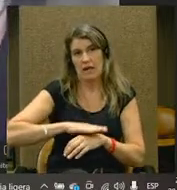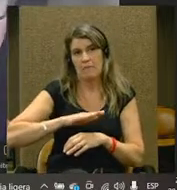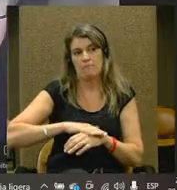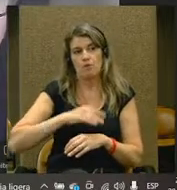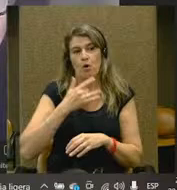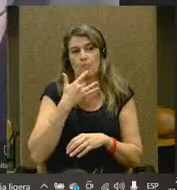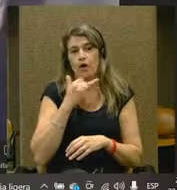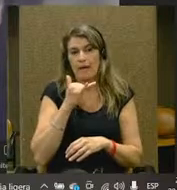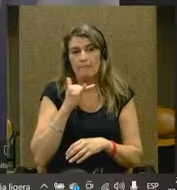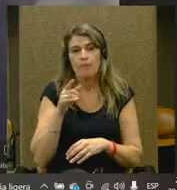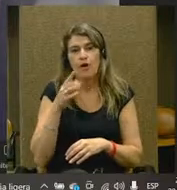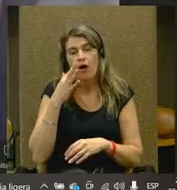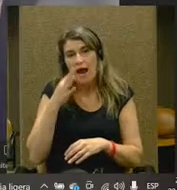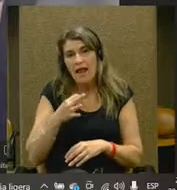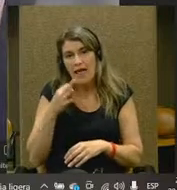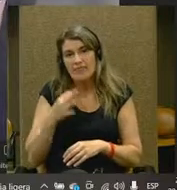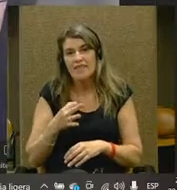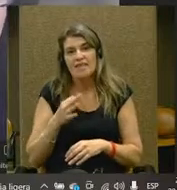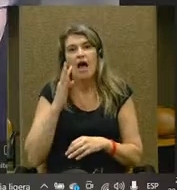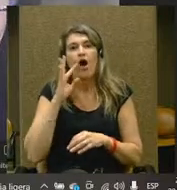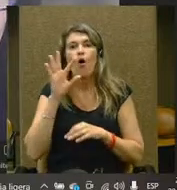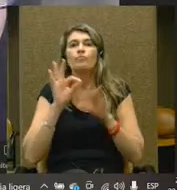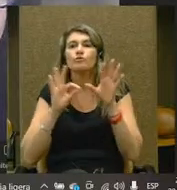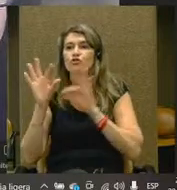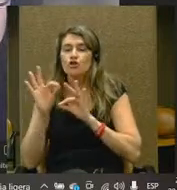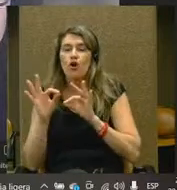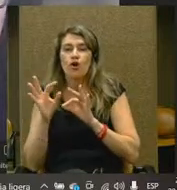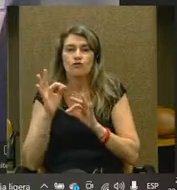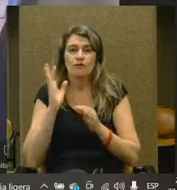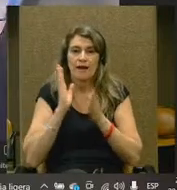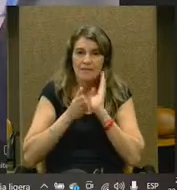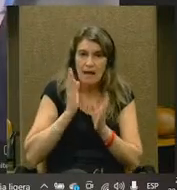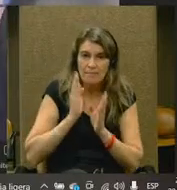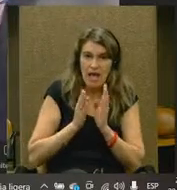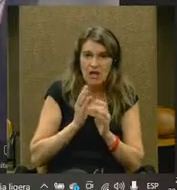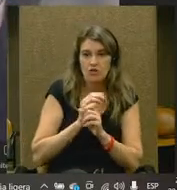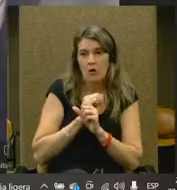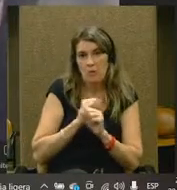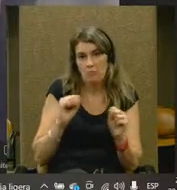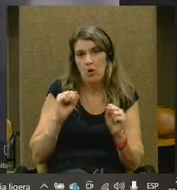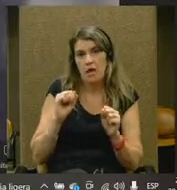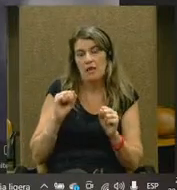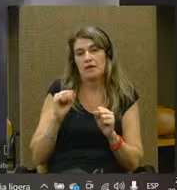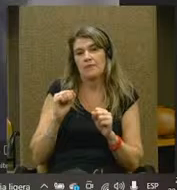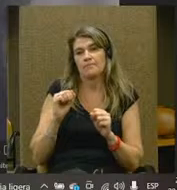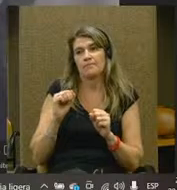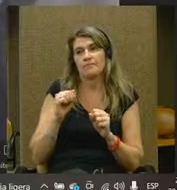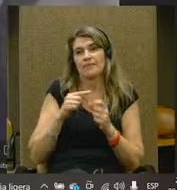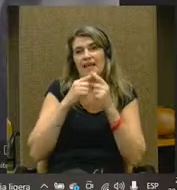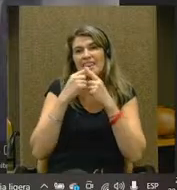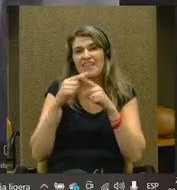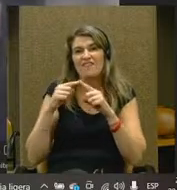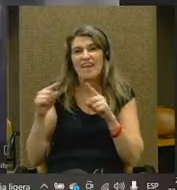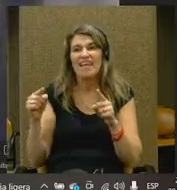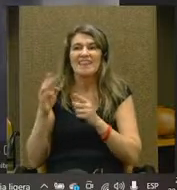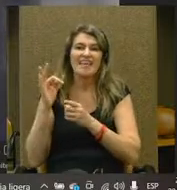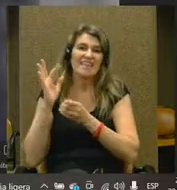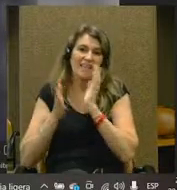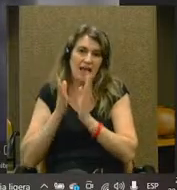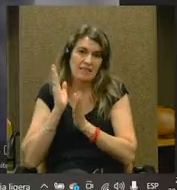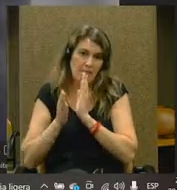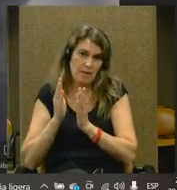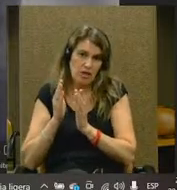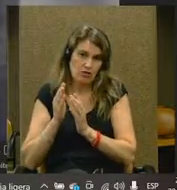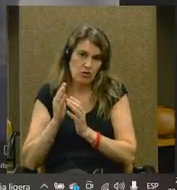time to ensure that there are different options available for treatment.